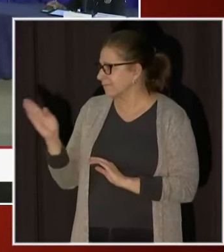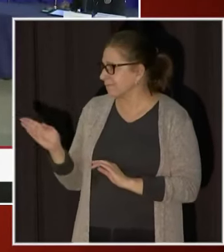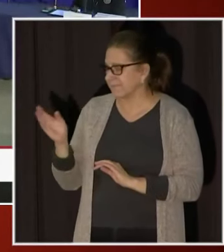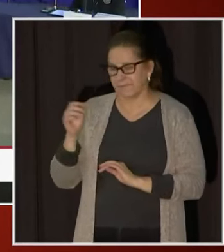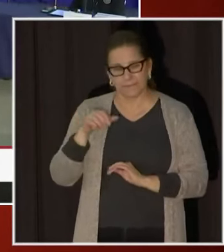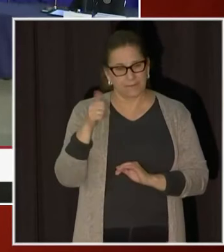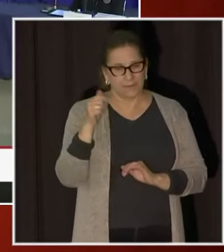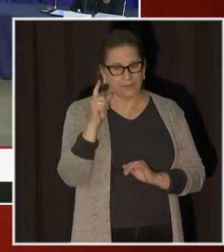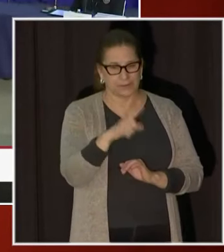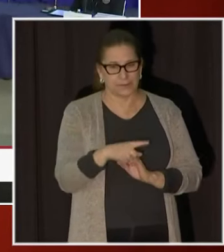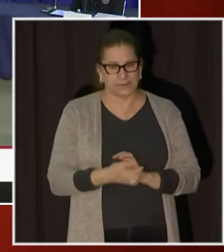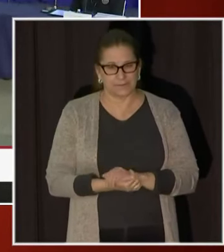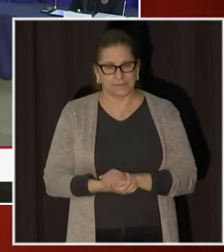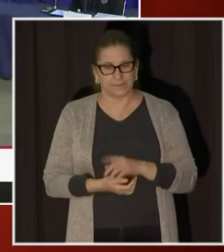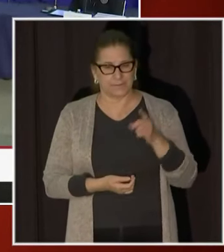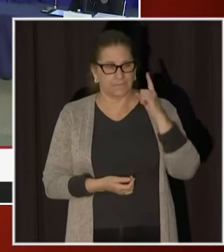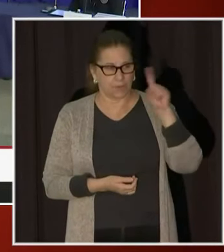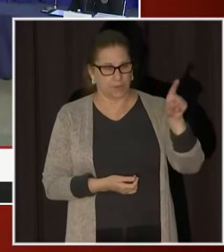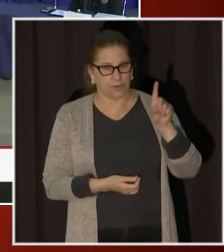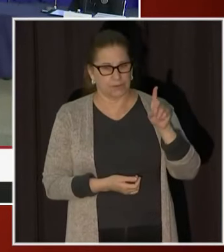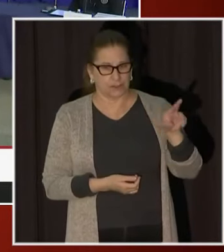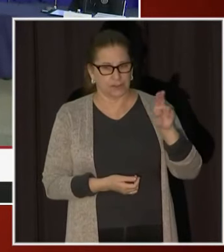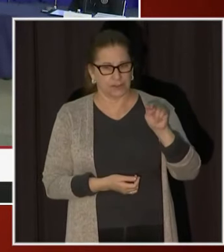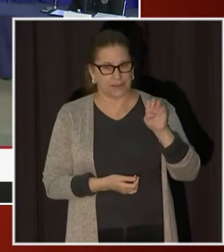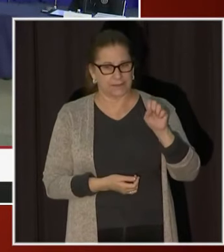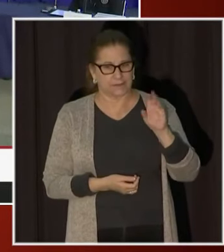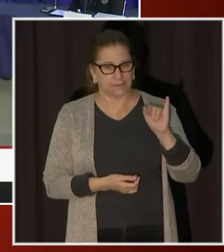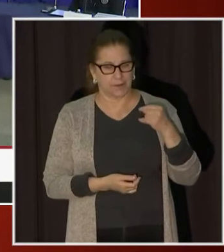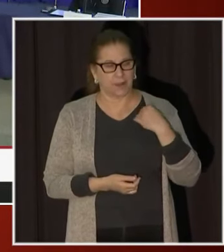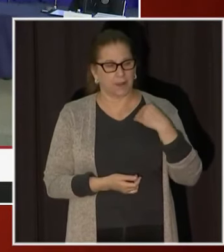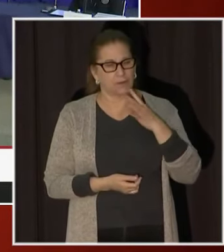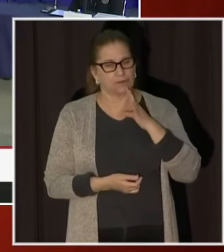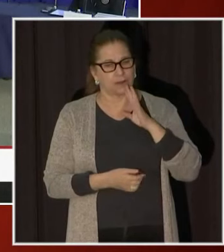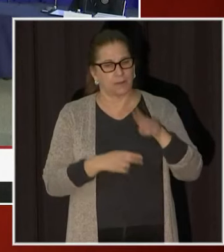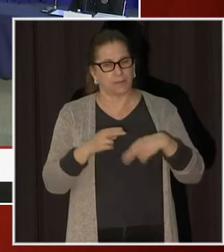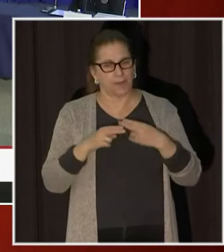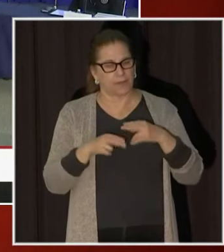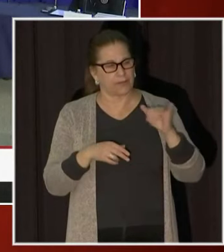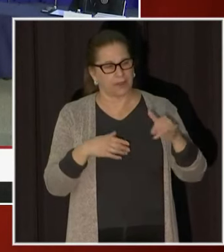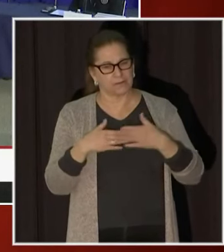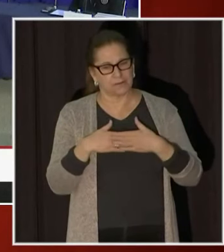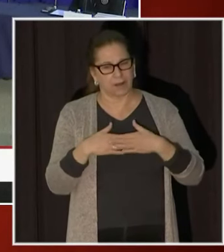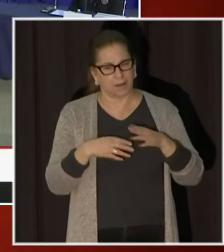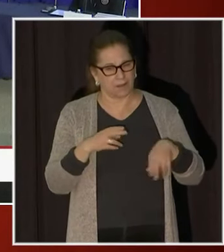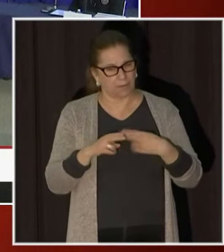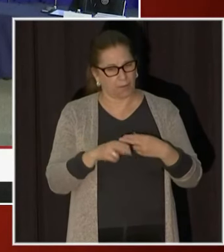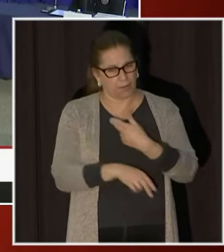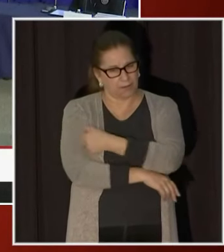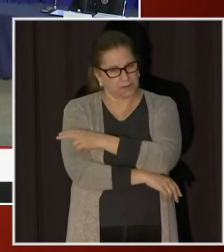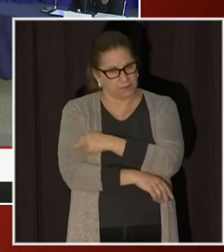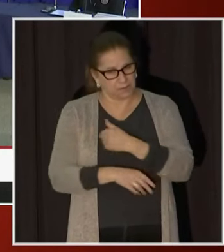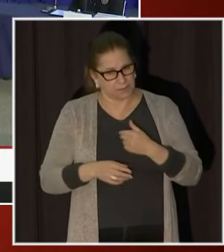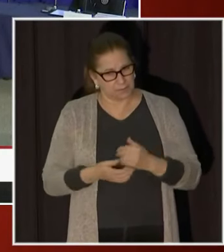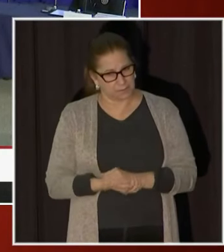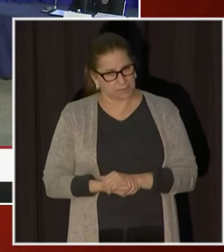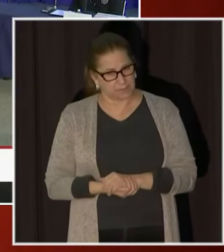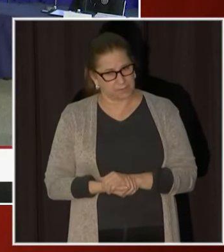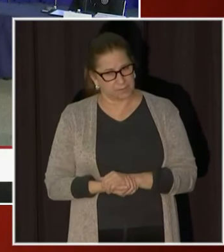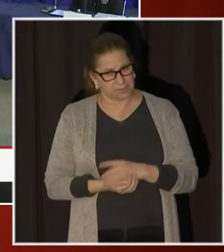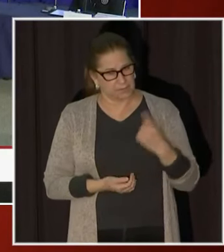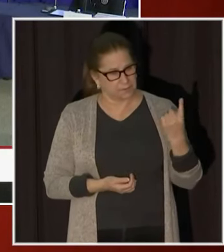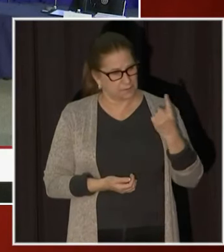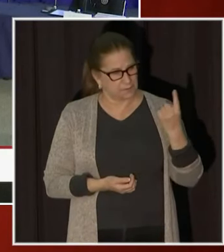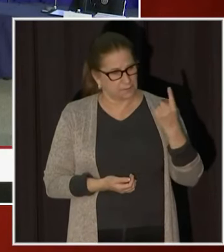Dr. Nesbitt, in the slide about new hospitalizations, there was some, actually I don't know if it was in this presentation, but there was something explaining a